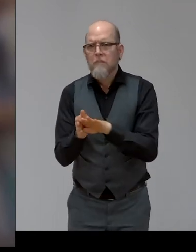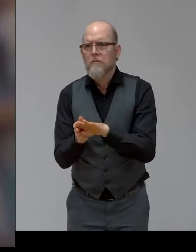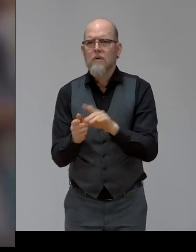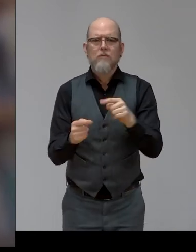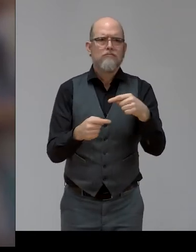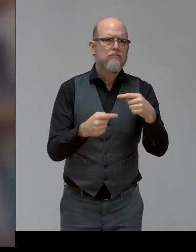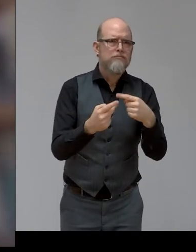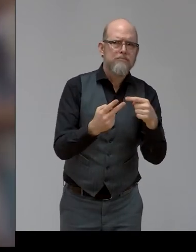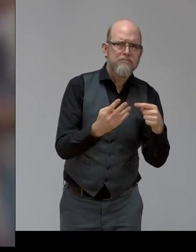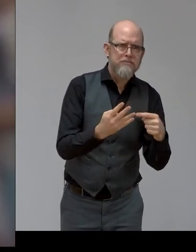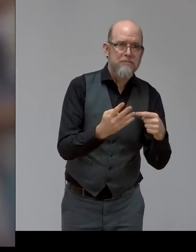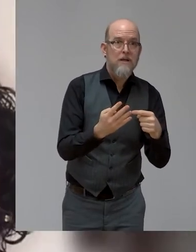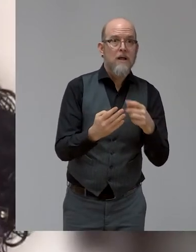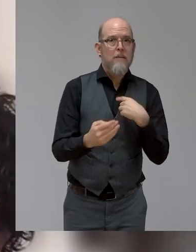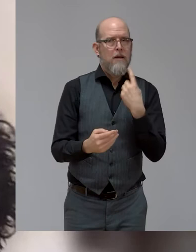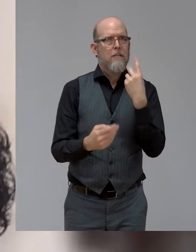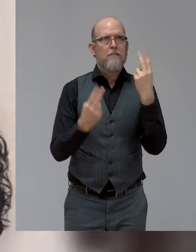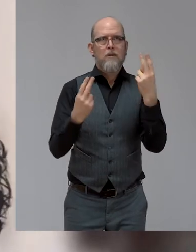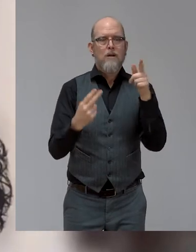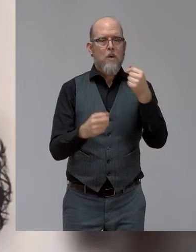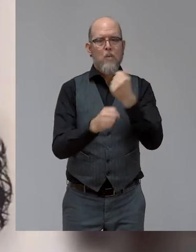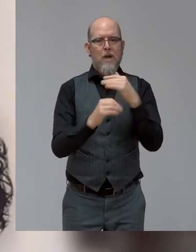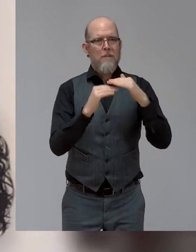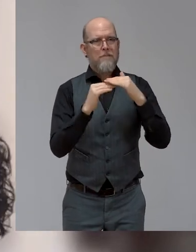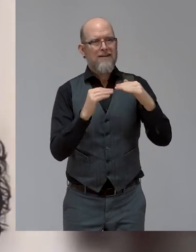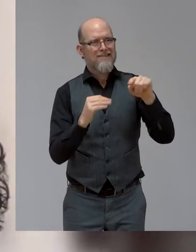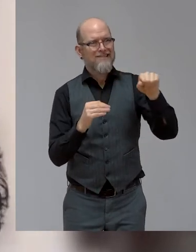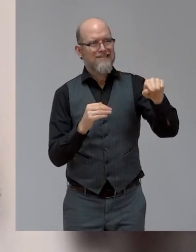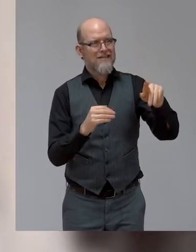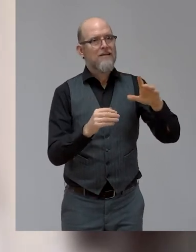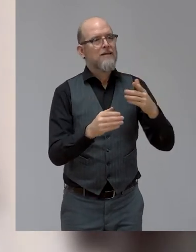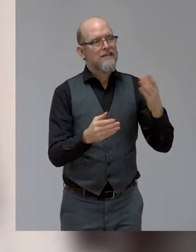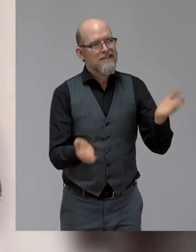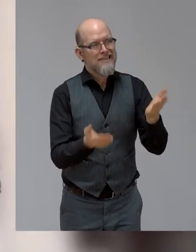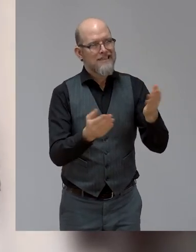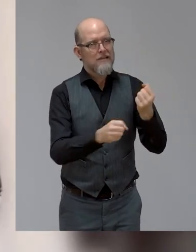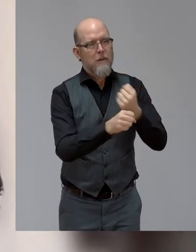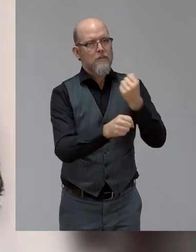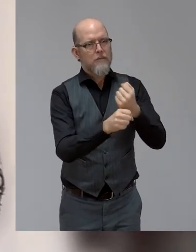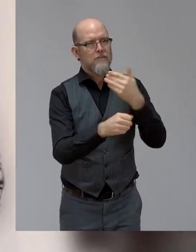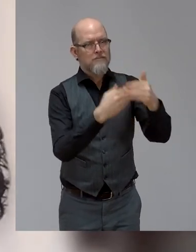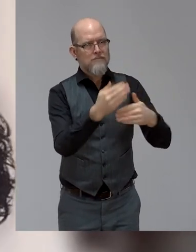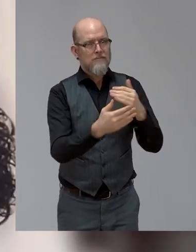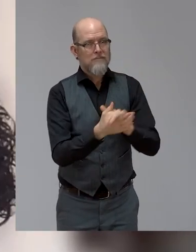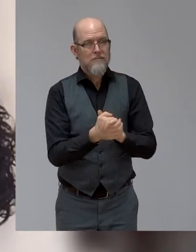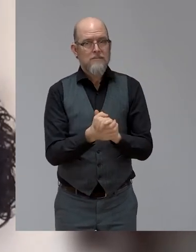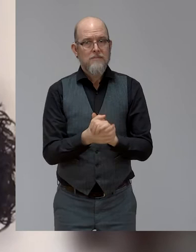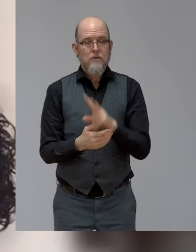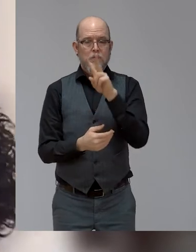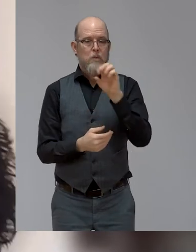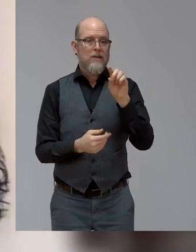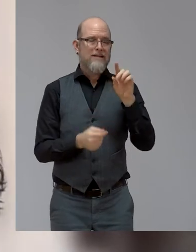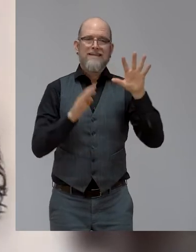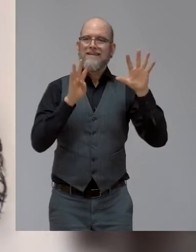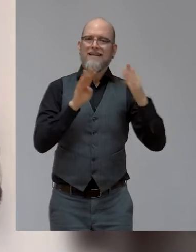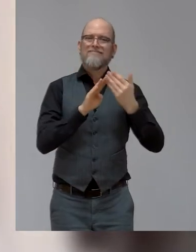in employment. Since 2019, we have focused also in inclusive education.